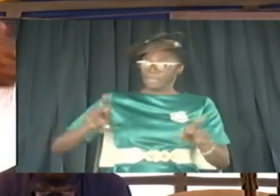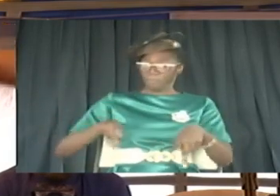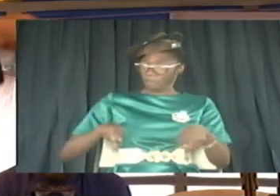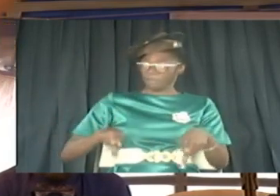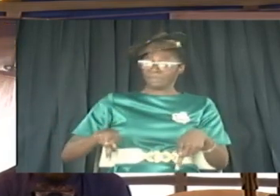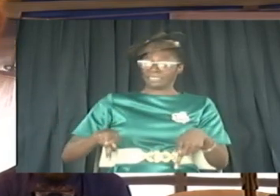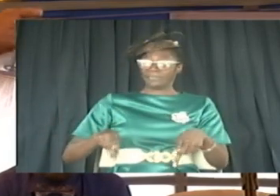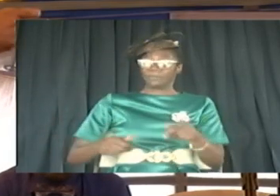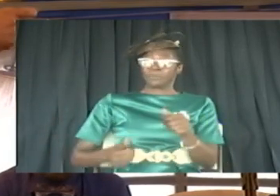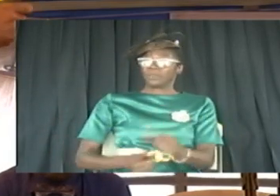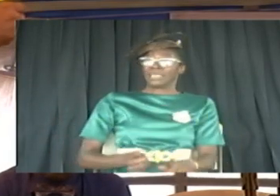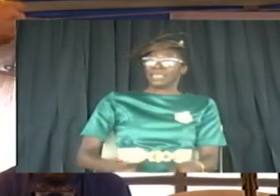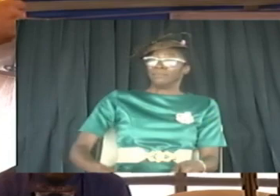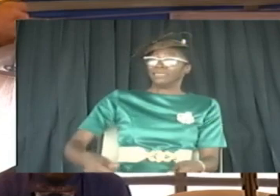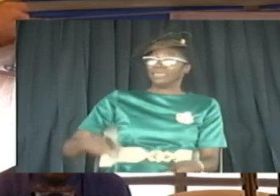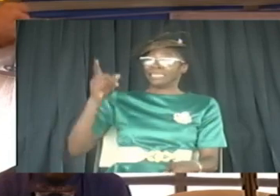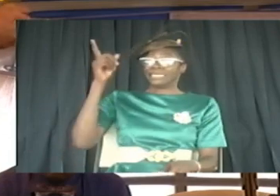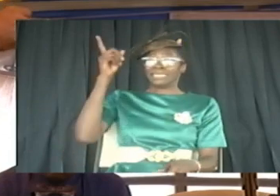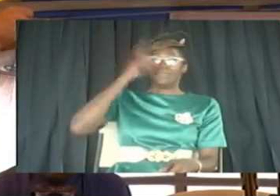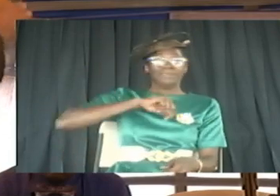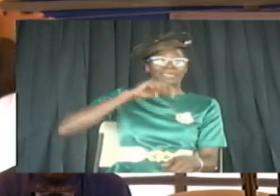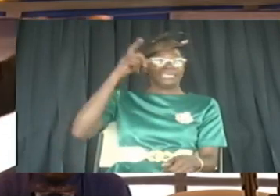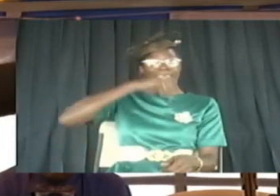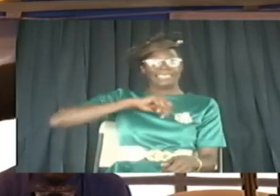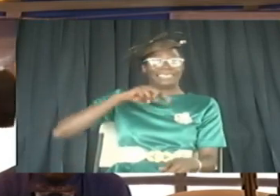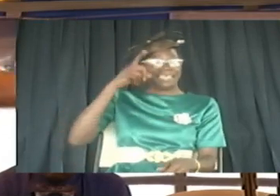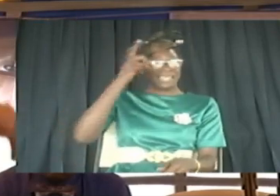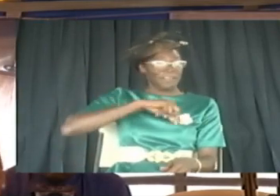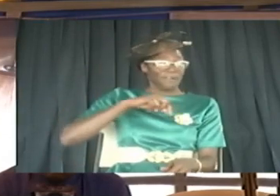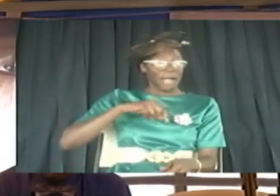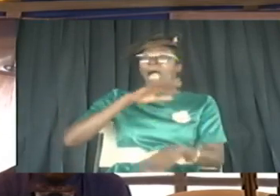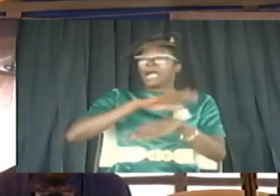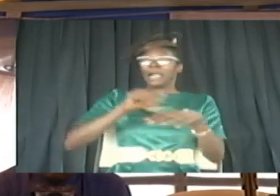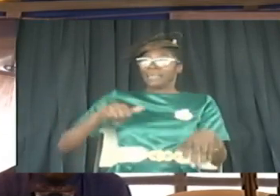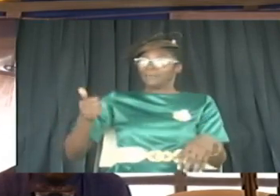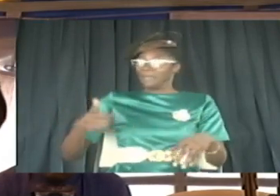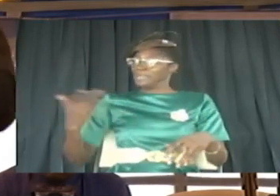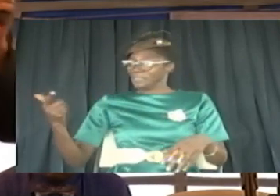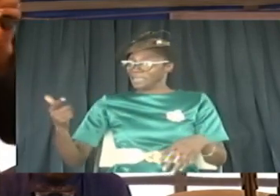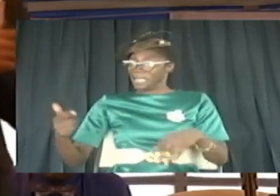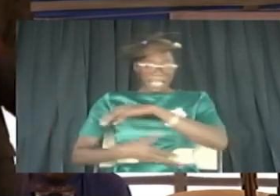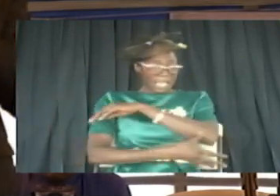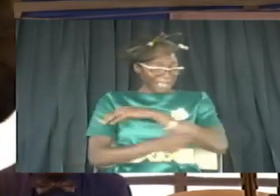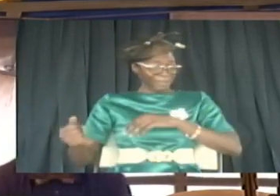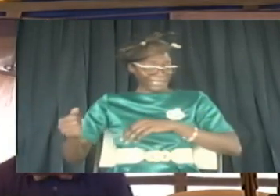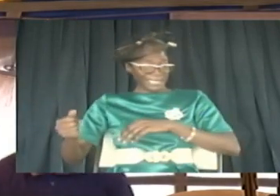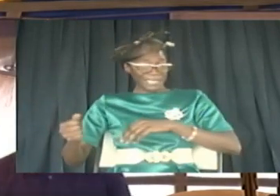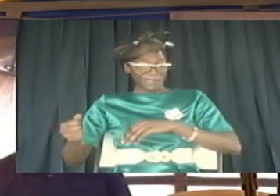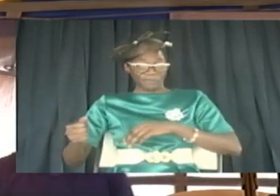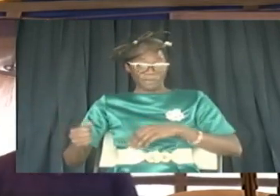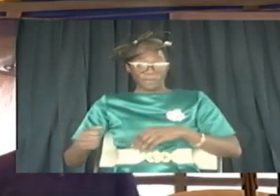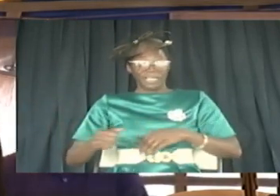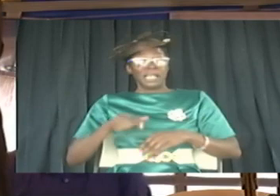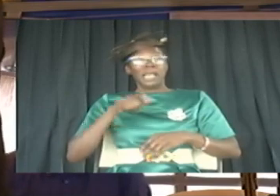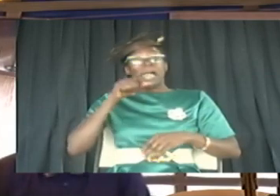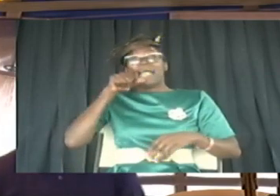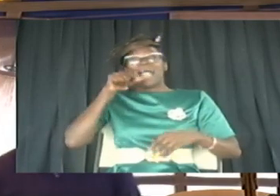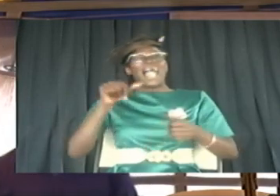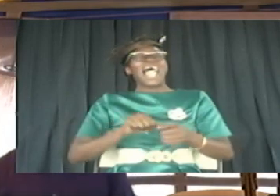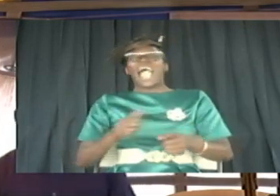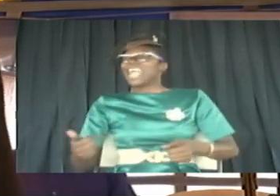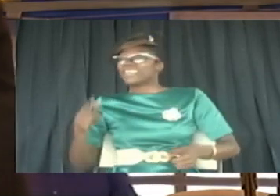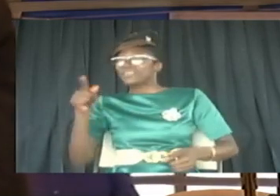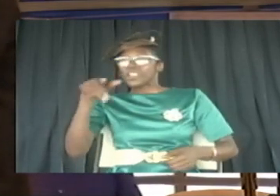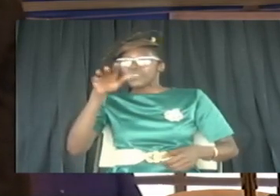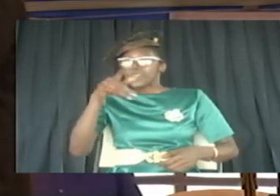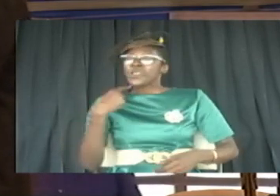deceiver, as much as we say he was a scammer, call him anything you want to call him, chastise him any way you want to chastise him, but